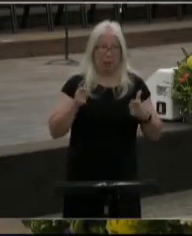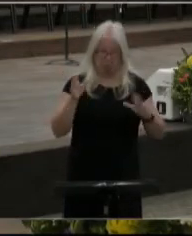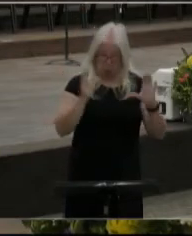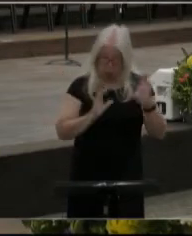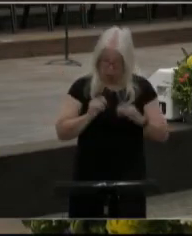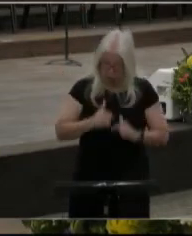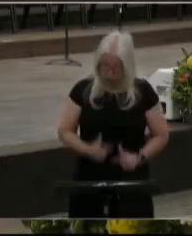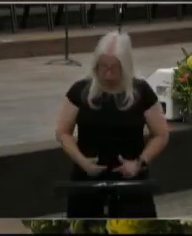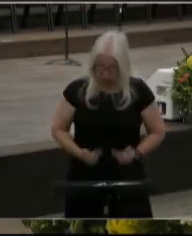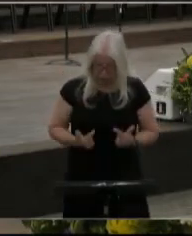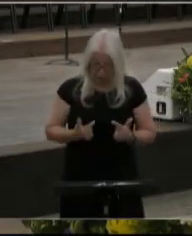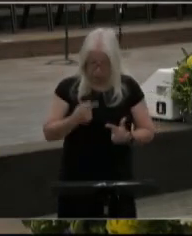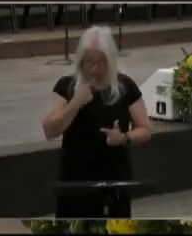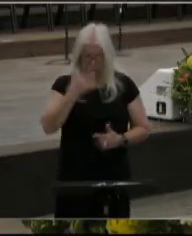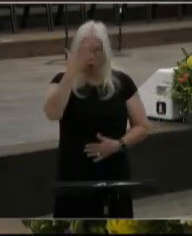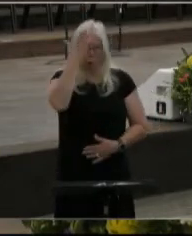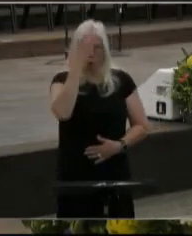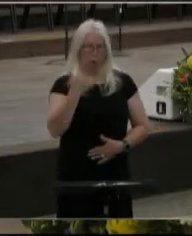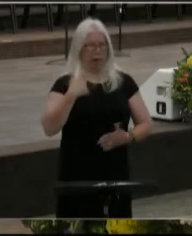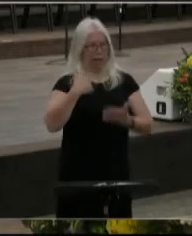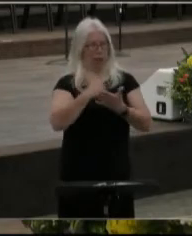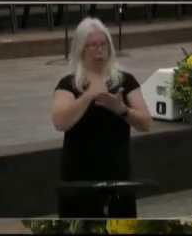looking within our life, and we're saying,